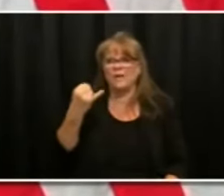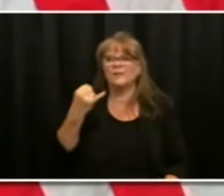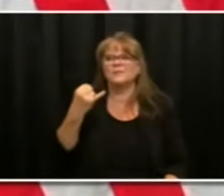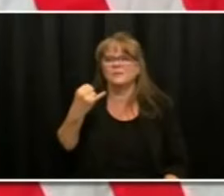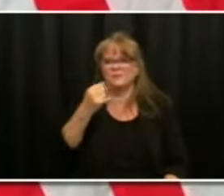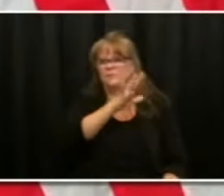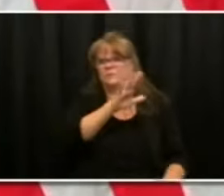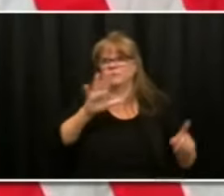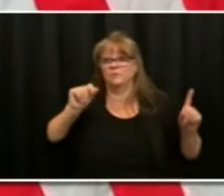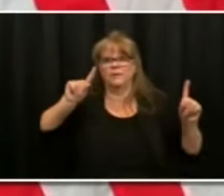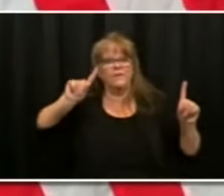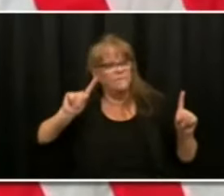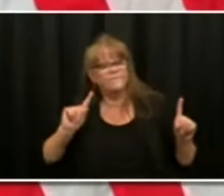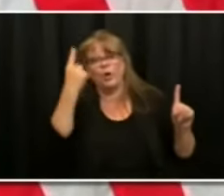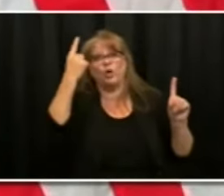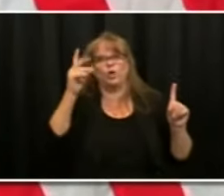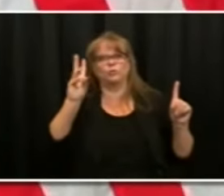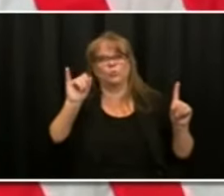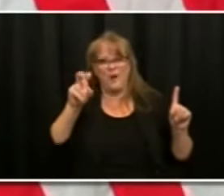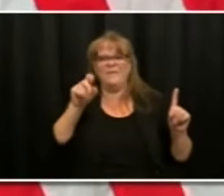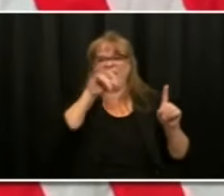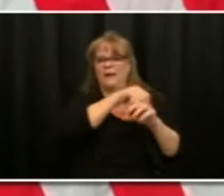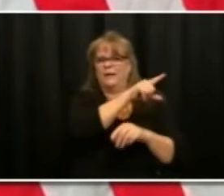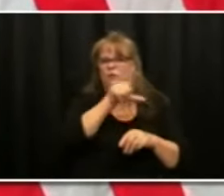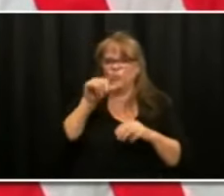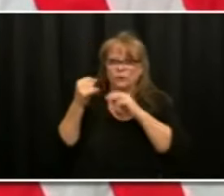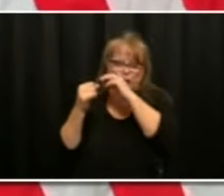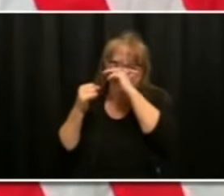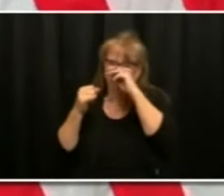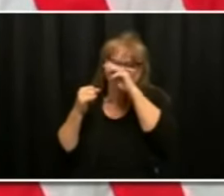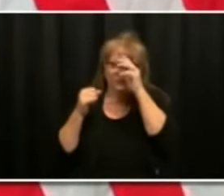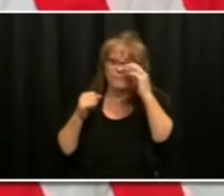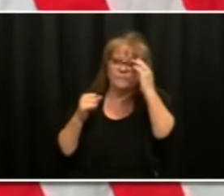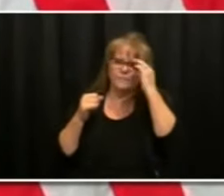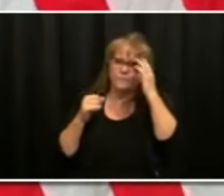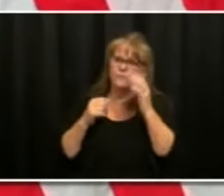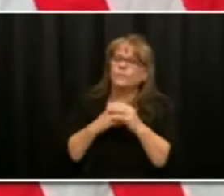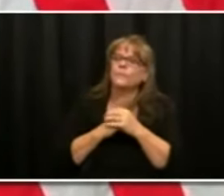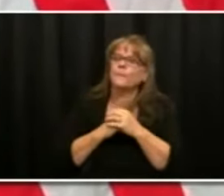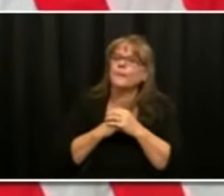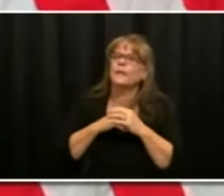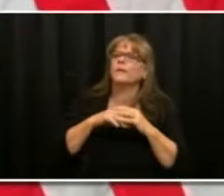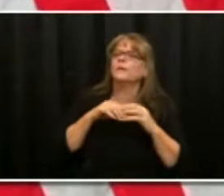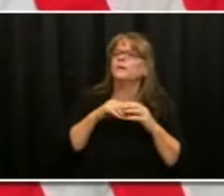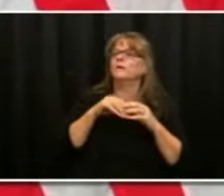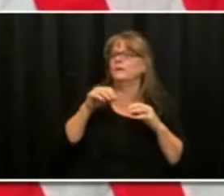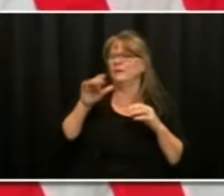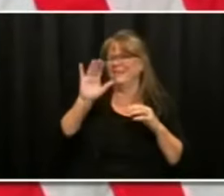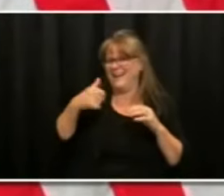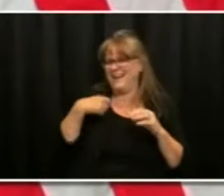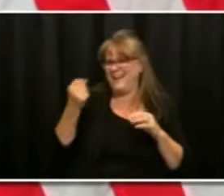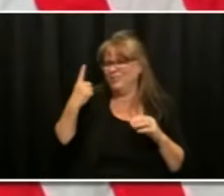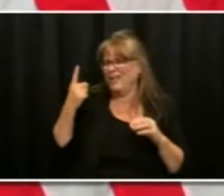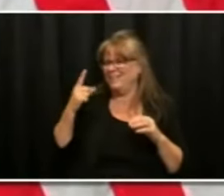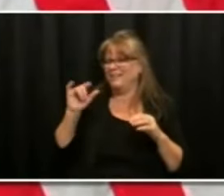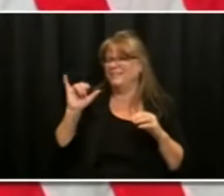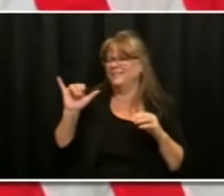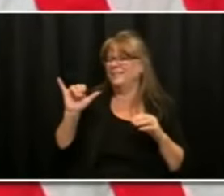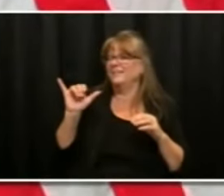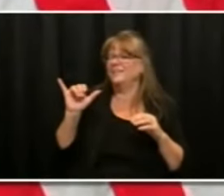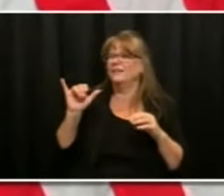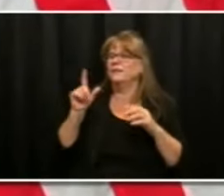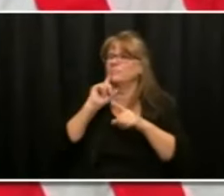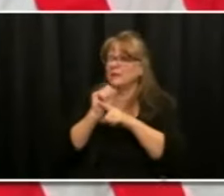very fortunate, not that Mesa County hasn't experienced loss, but it has been disproportionately